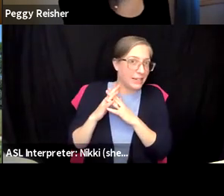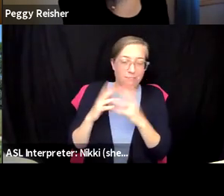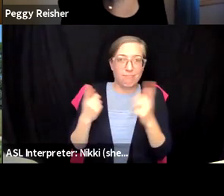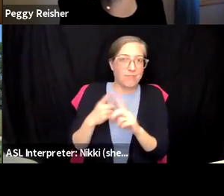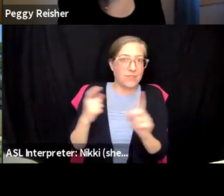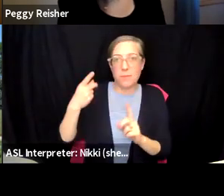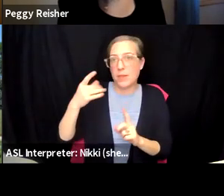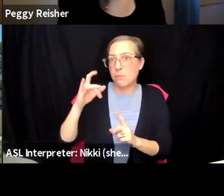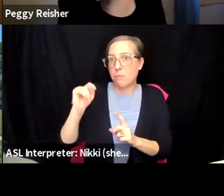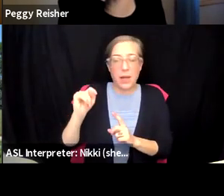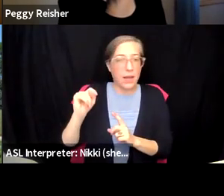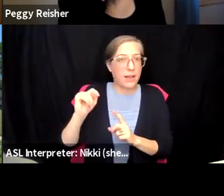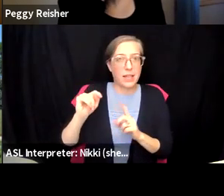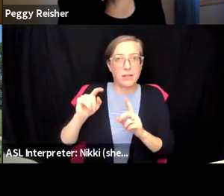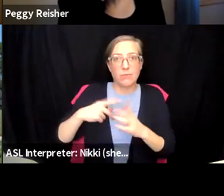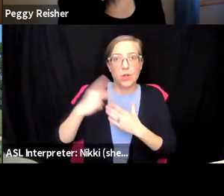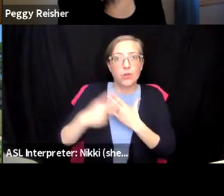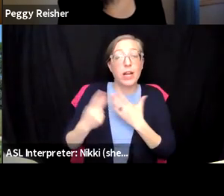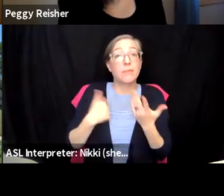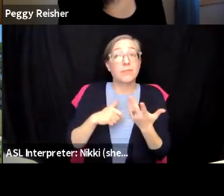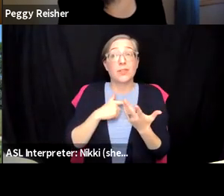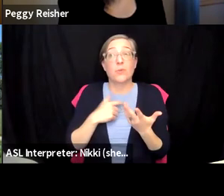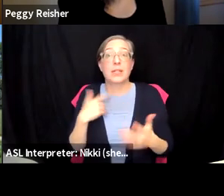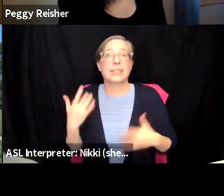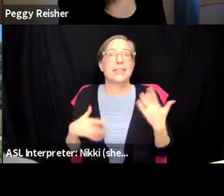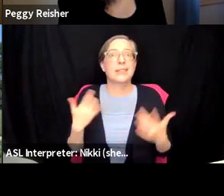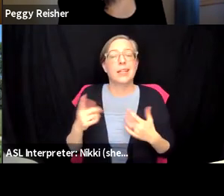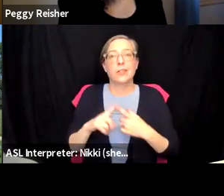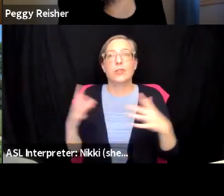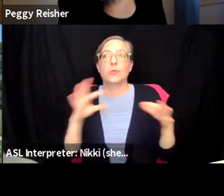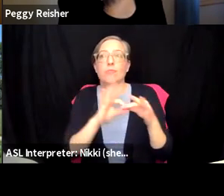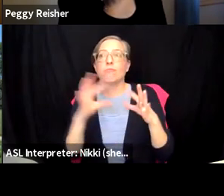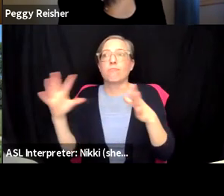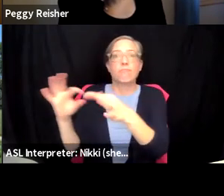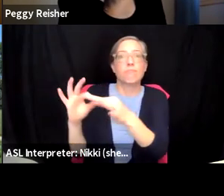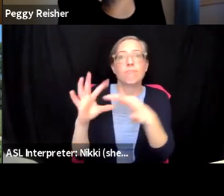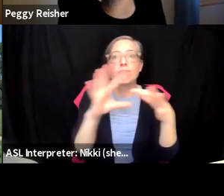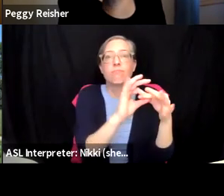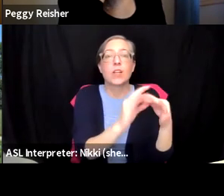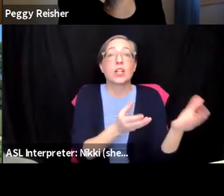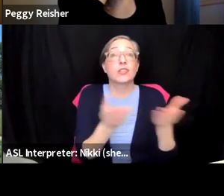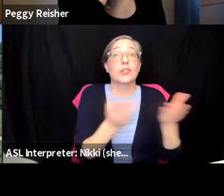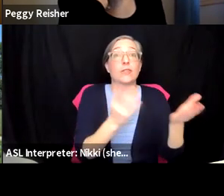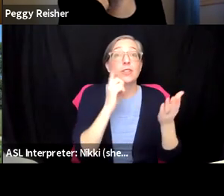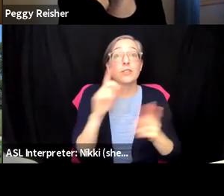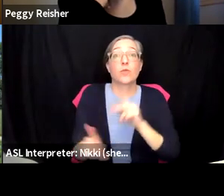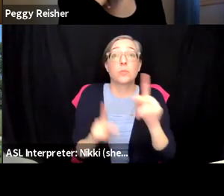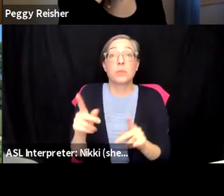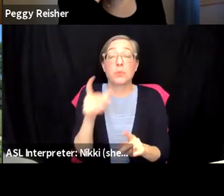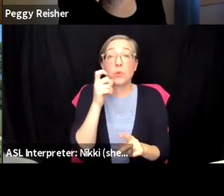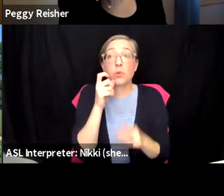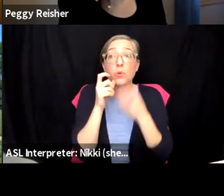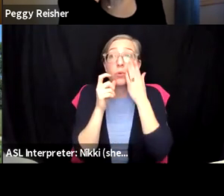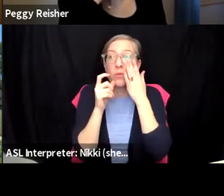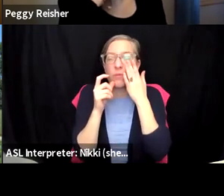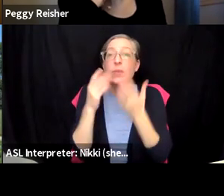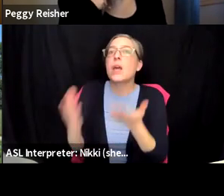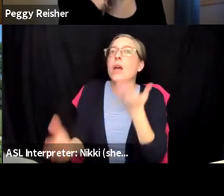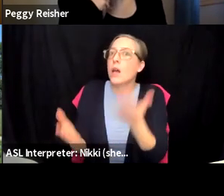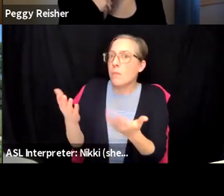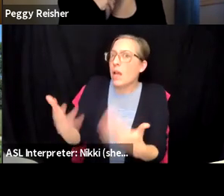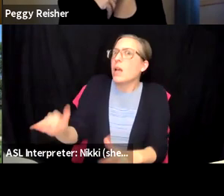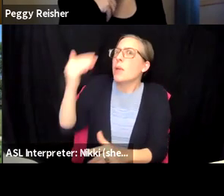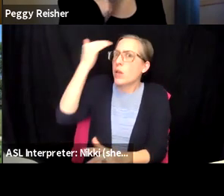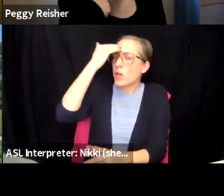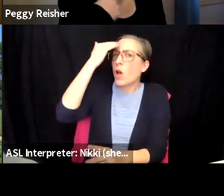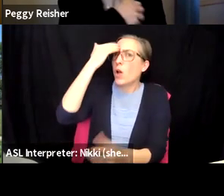those connections to much needed services for people who maybe know there's services out there, but